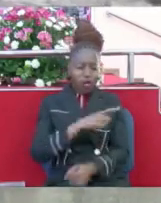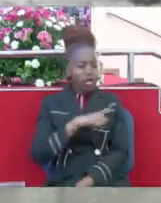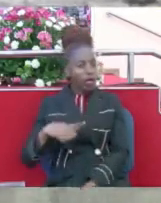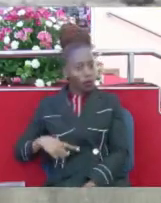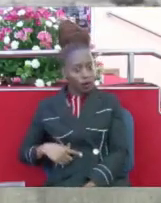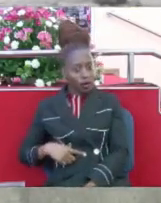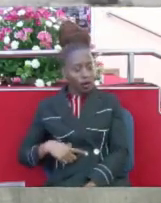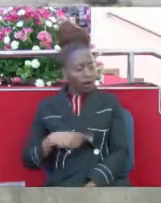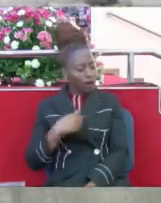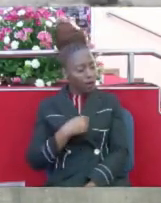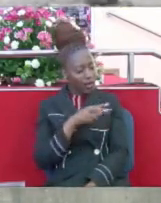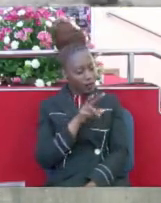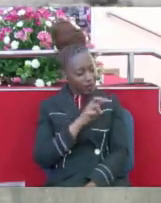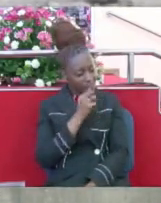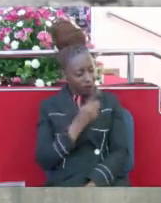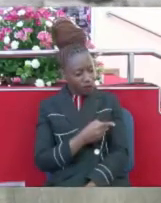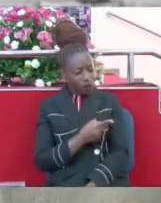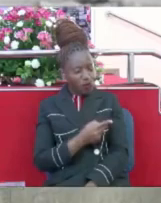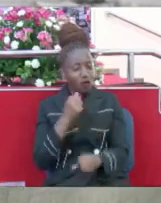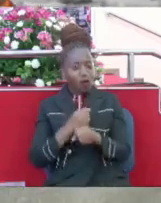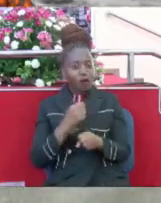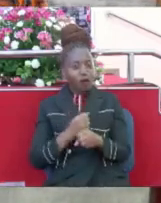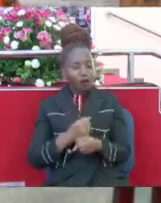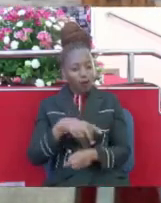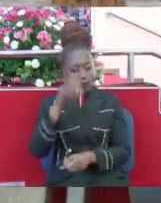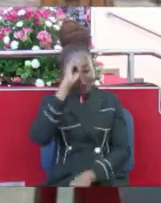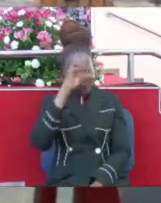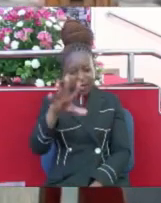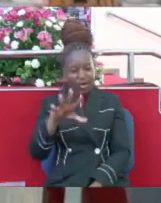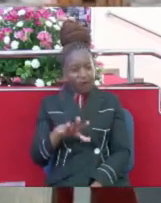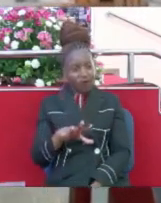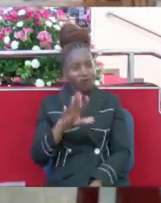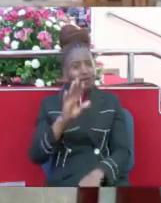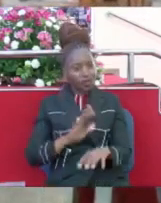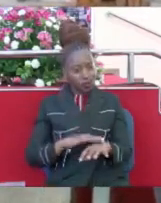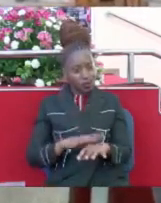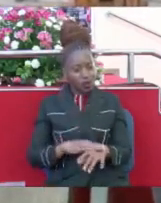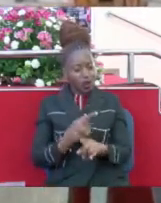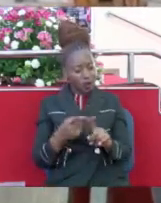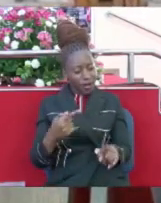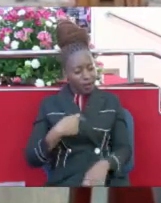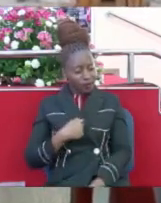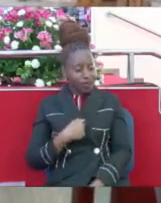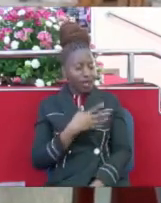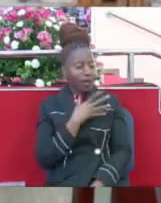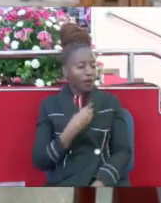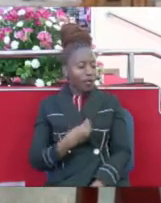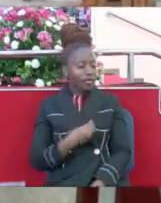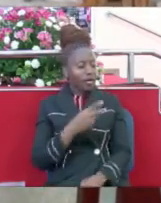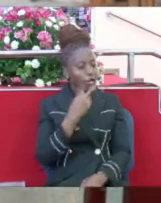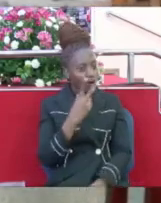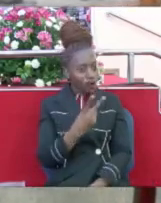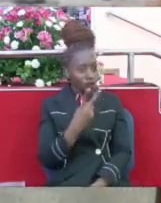perform miracles. It is good. But I want a double of what you have inside